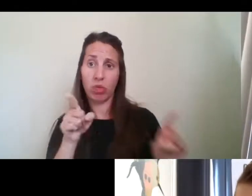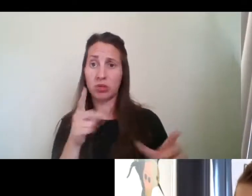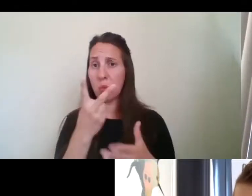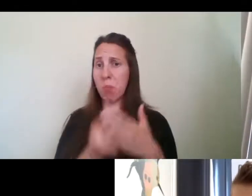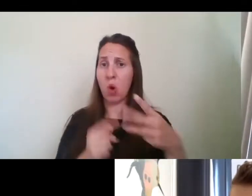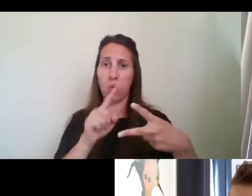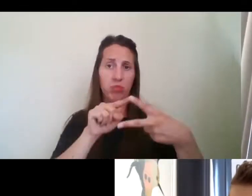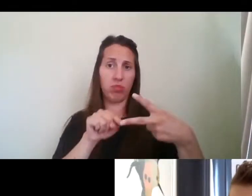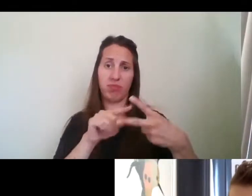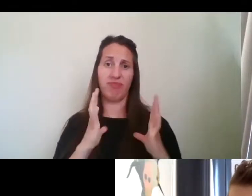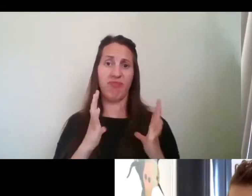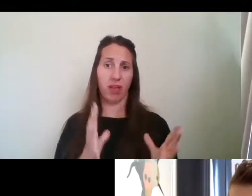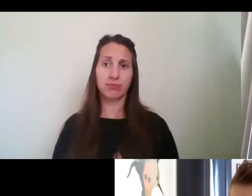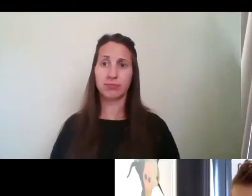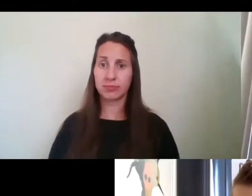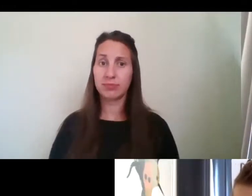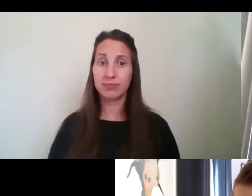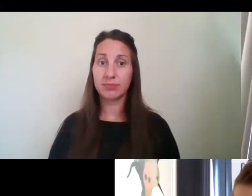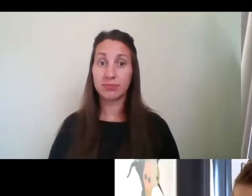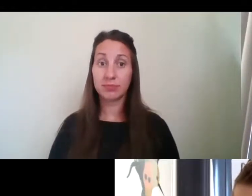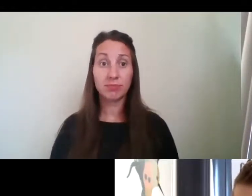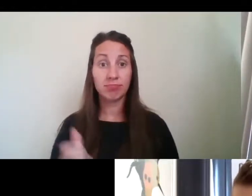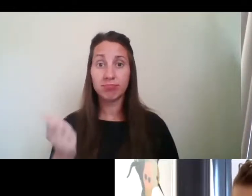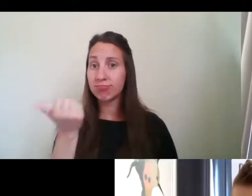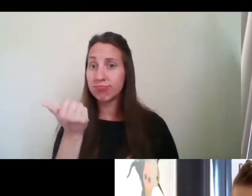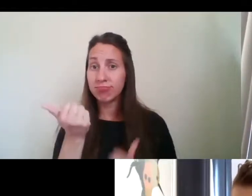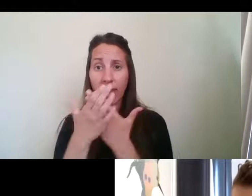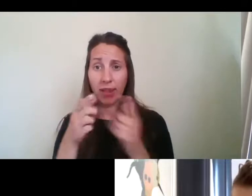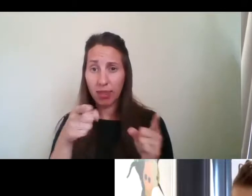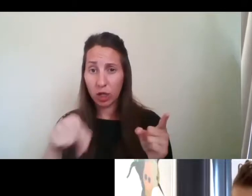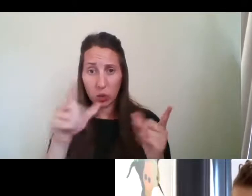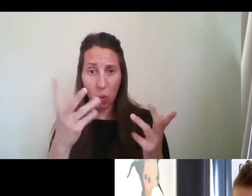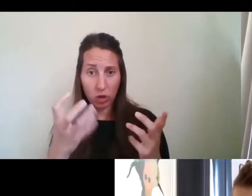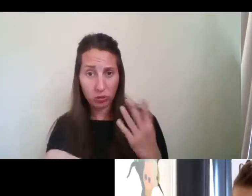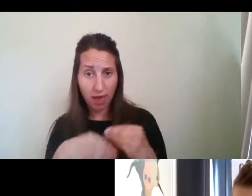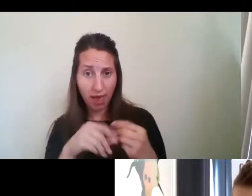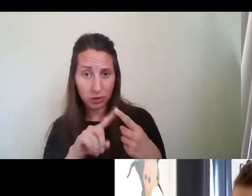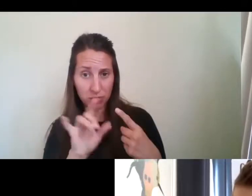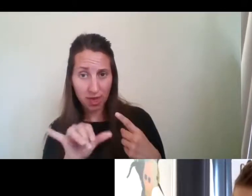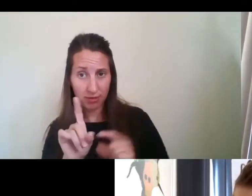great. Does anyone have anything that they want to add?